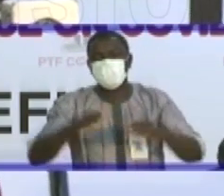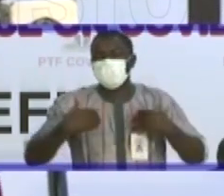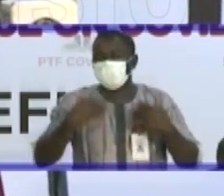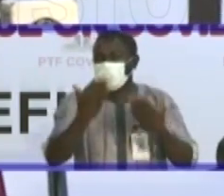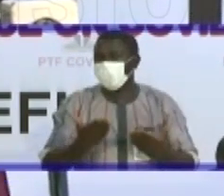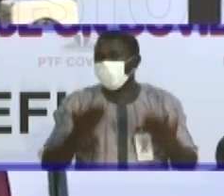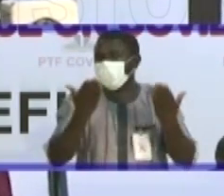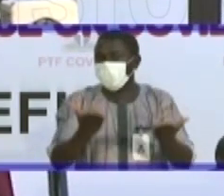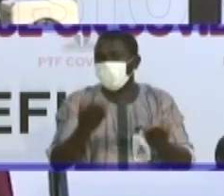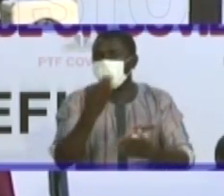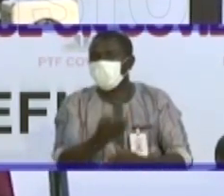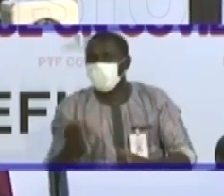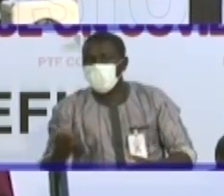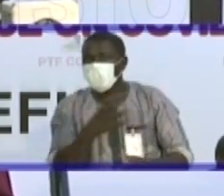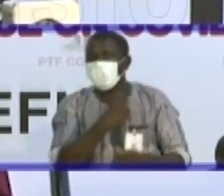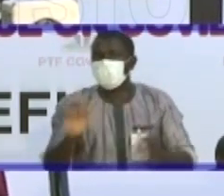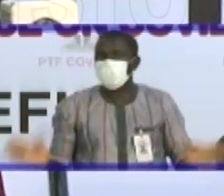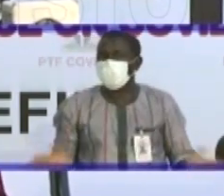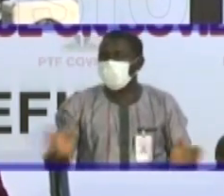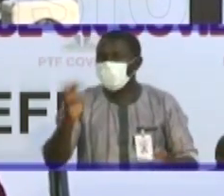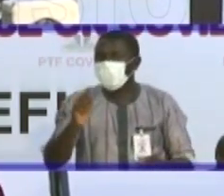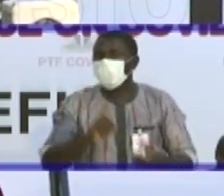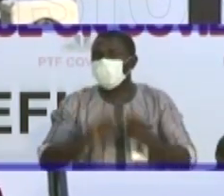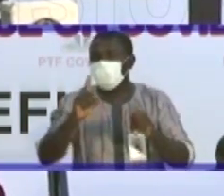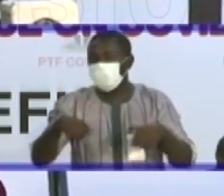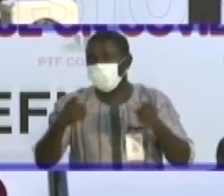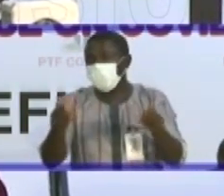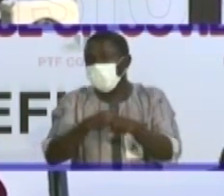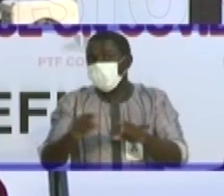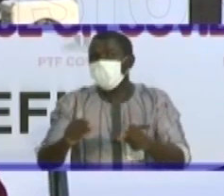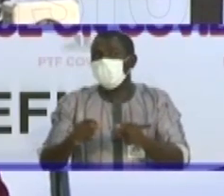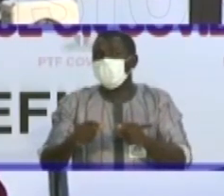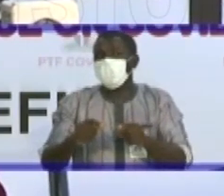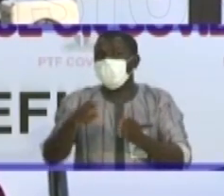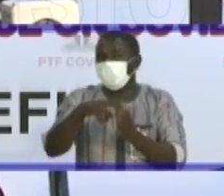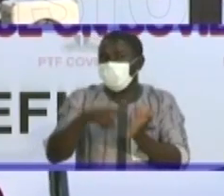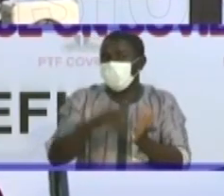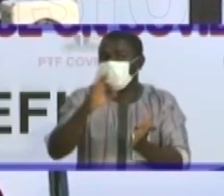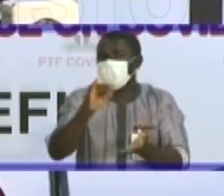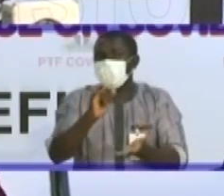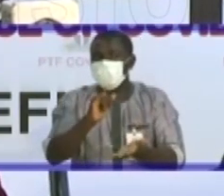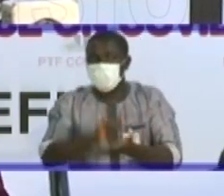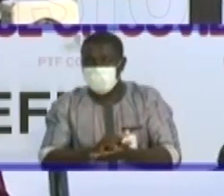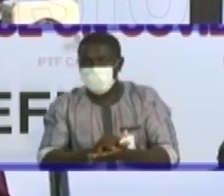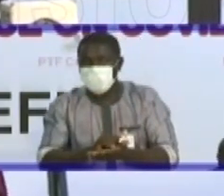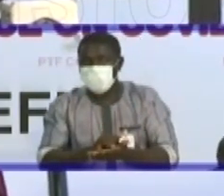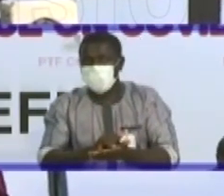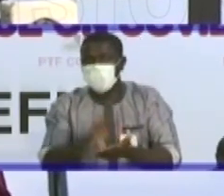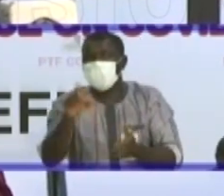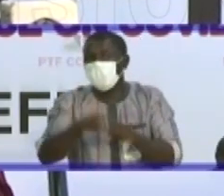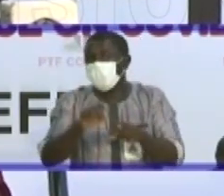a facility, and to encourage them to go. So as a result of those who are driving, they're playing the role of